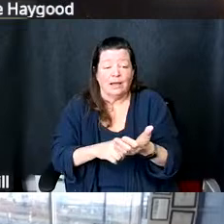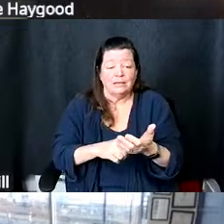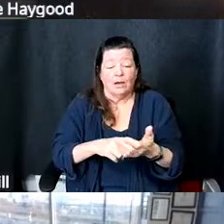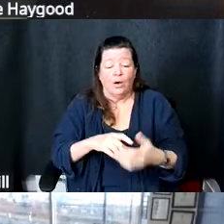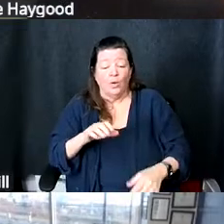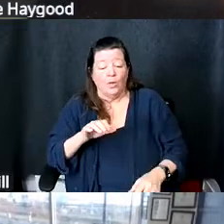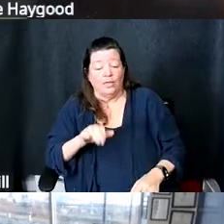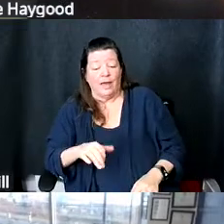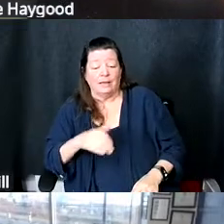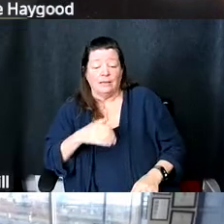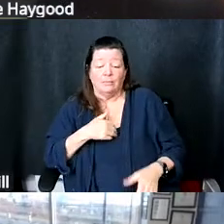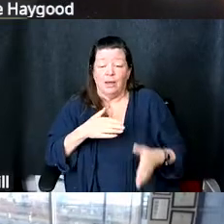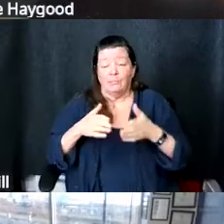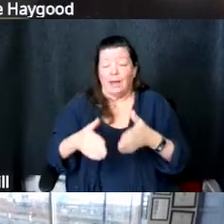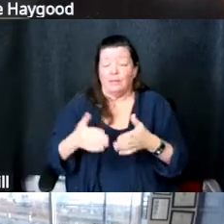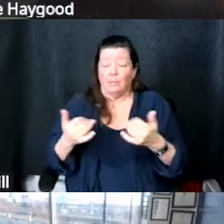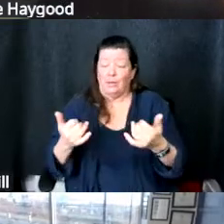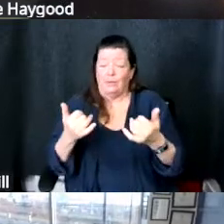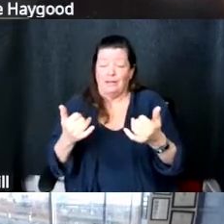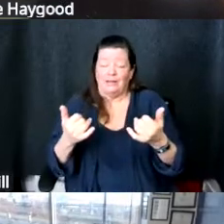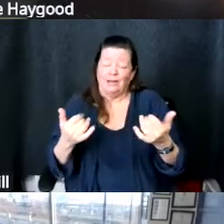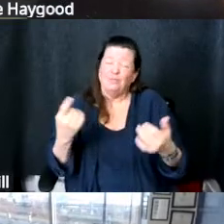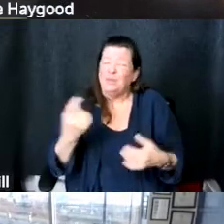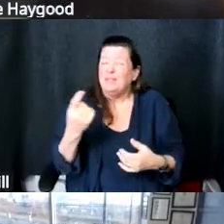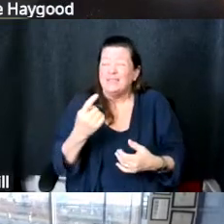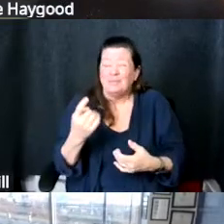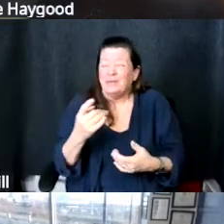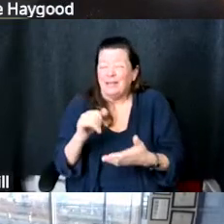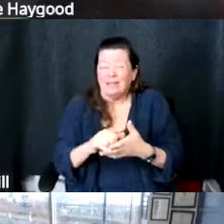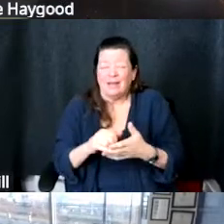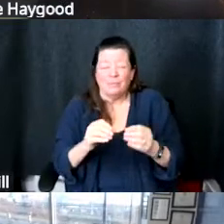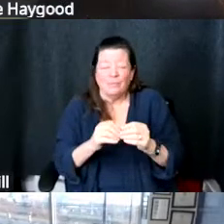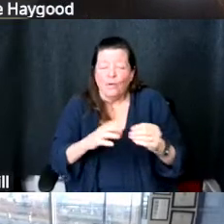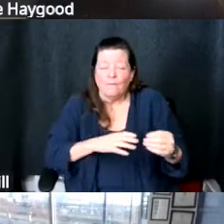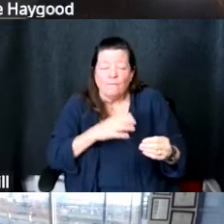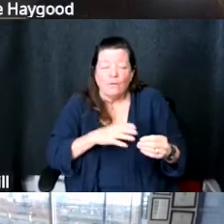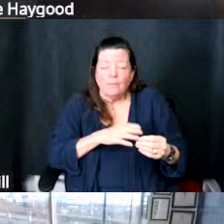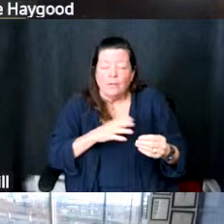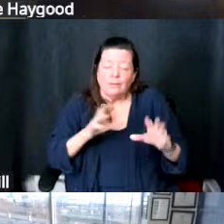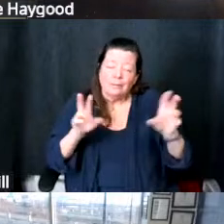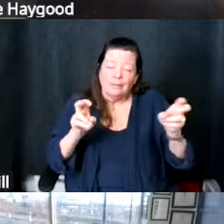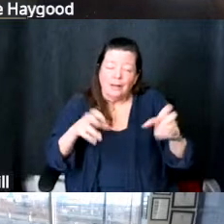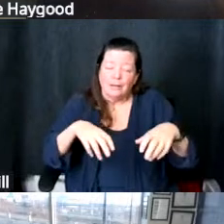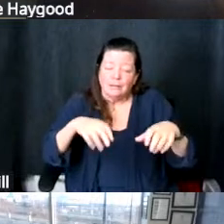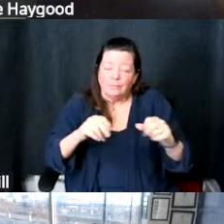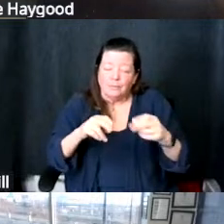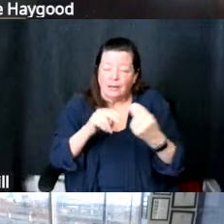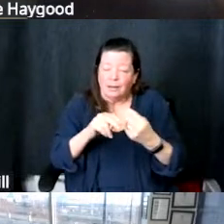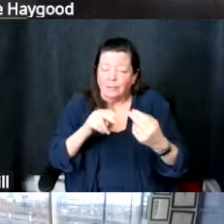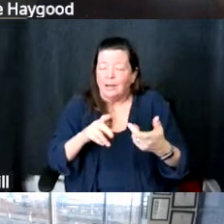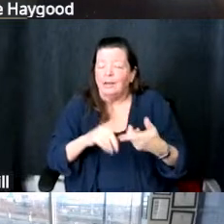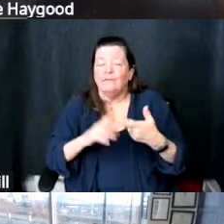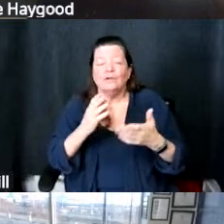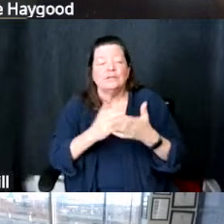now. Maybe something like that in a more formal way would provide the ability for folks to demonstrate stewardship and get a little bit of